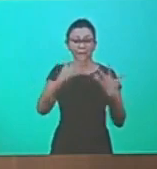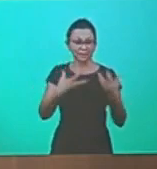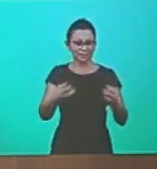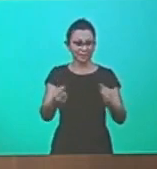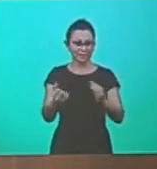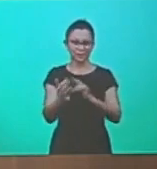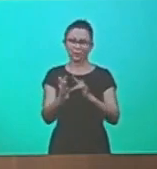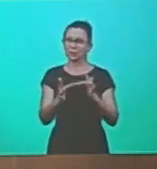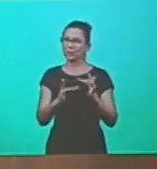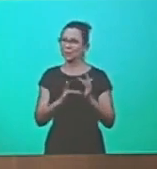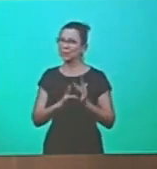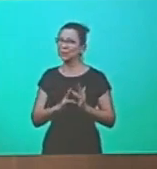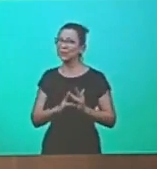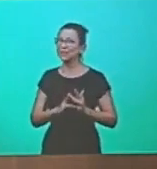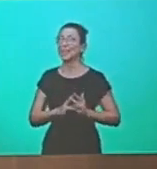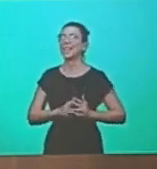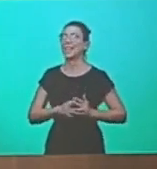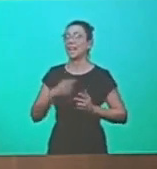answer.